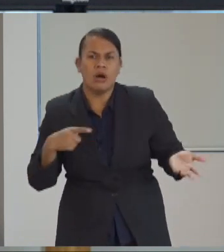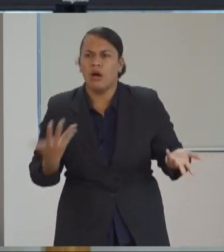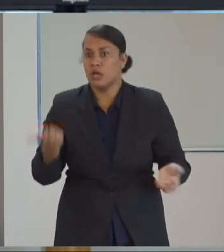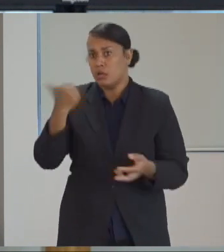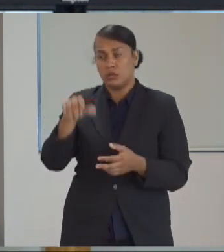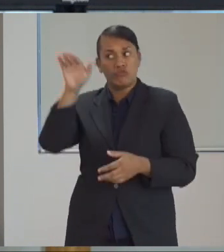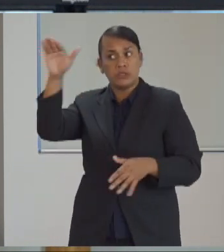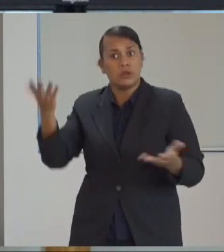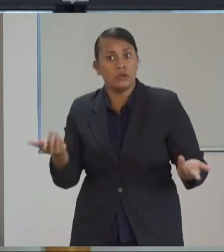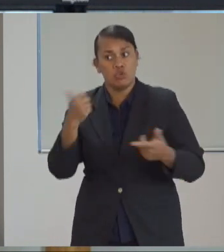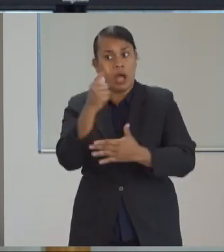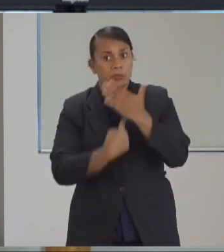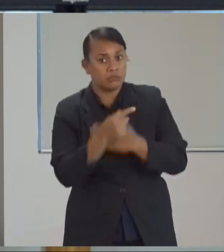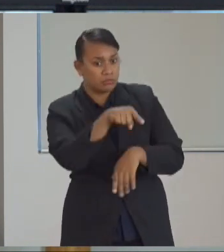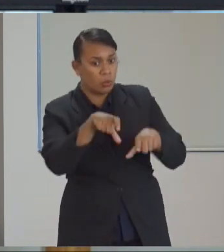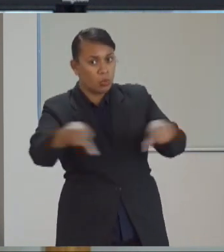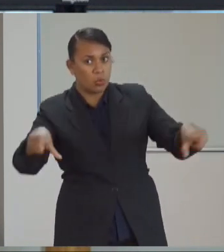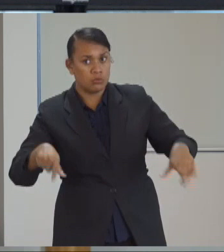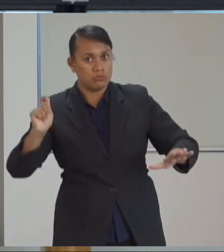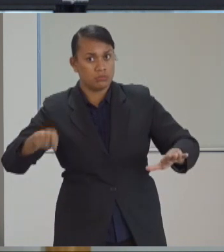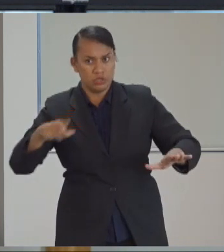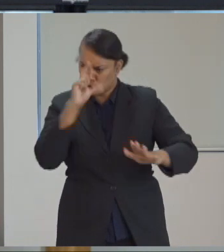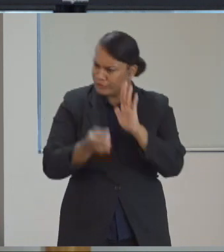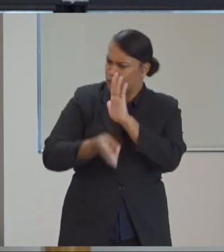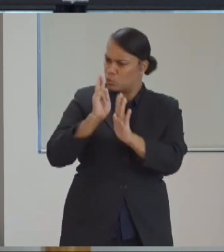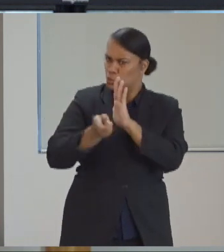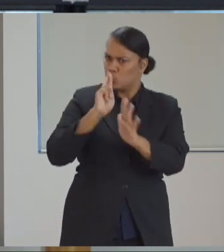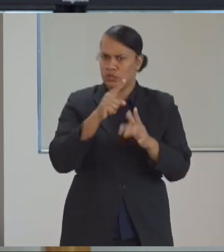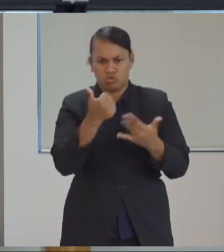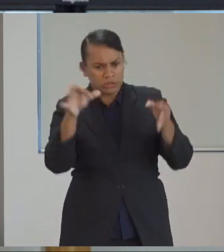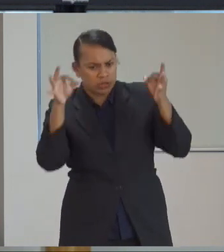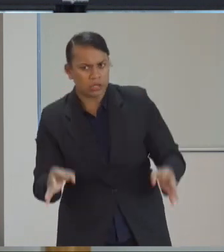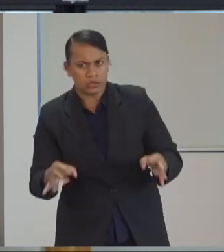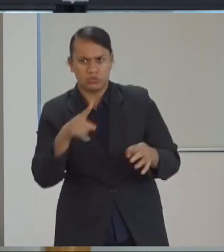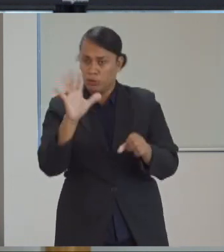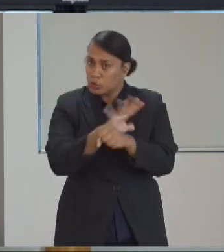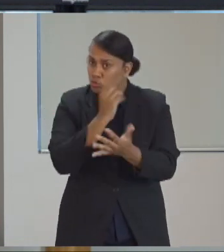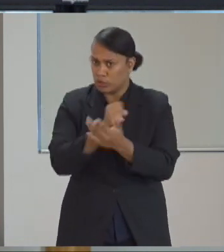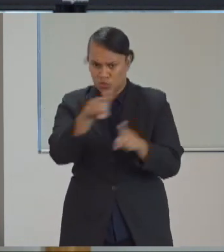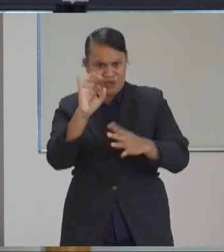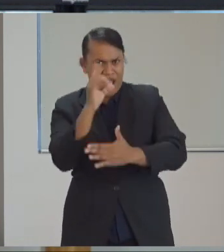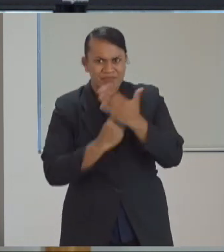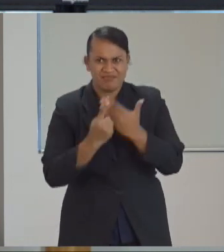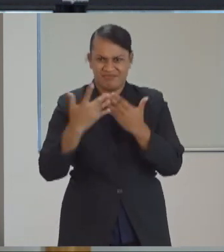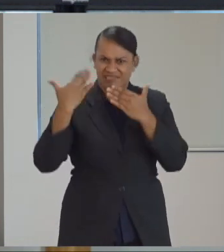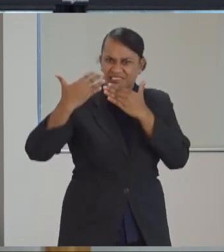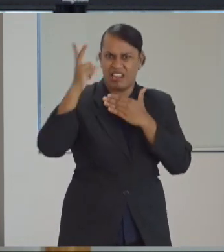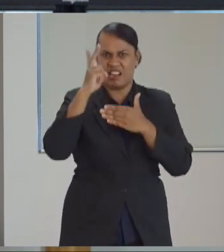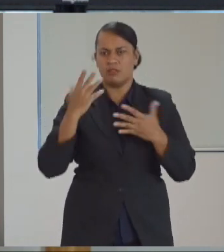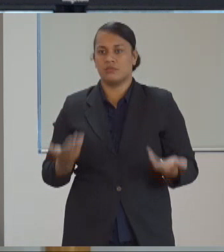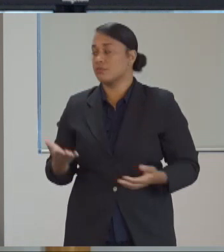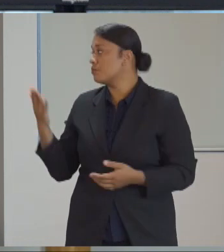and those still in court being re-looked at to ensure that this does not happen again? Yeah, we understand that